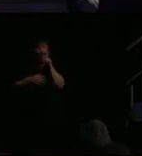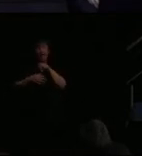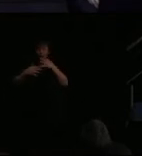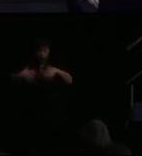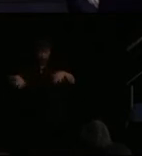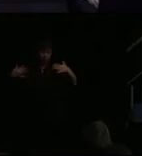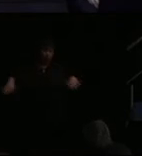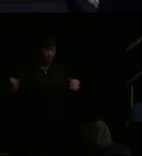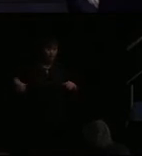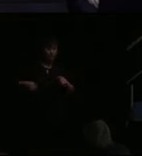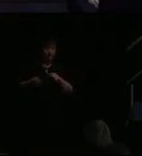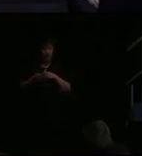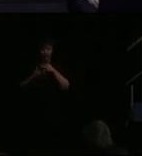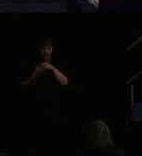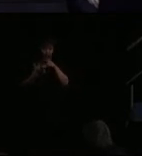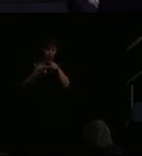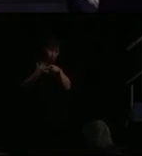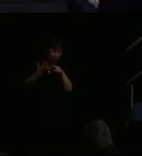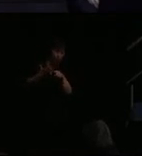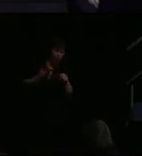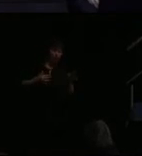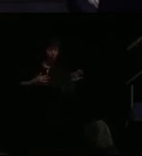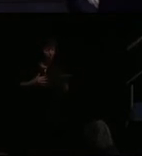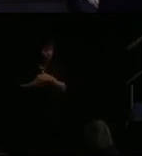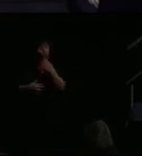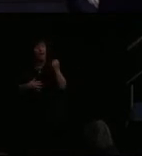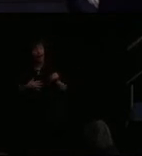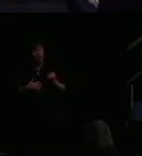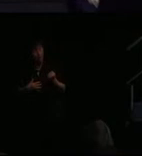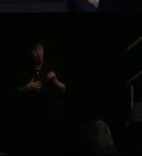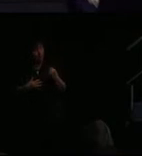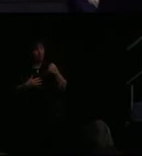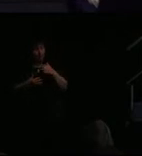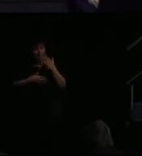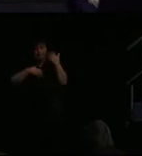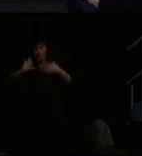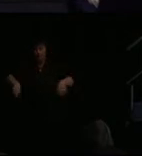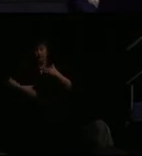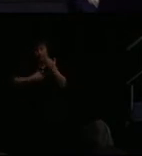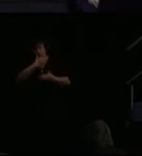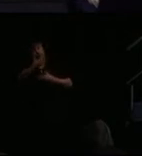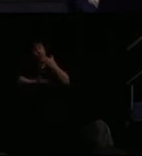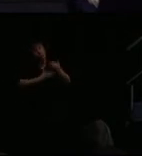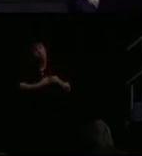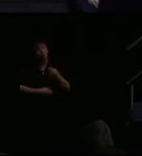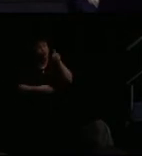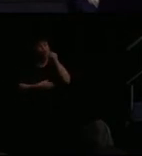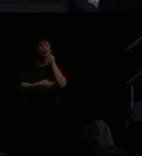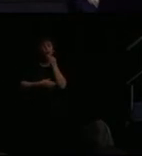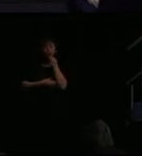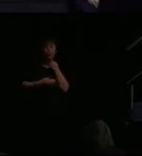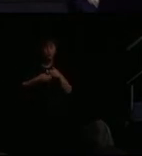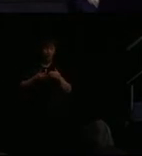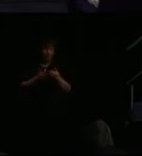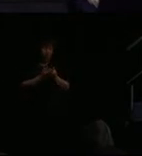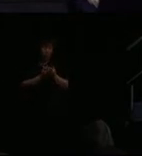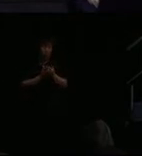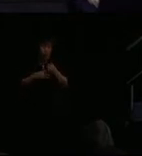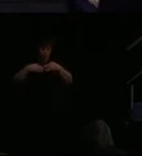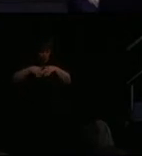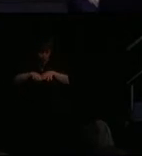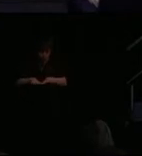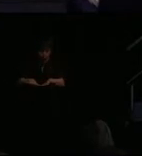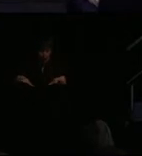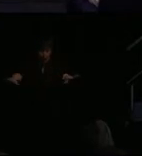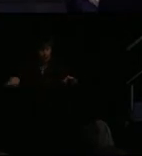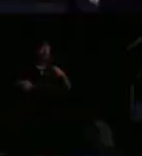every single one of them. They have all got incredible stories of how God used them and moved through them and